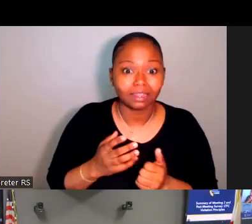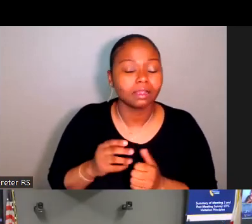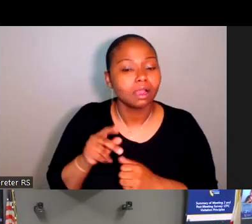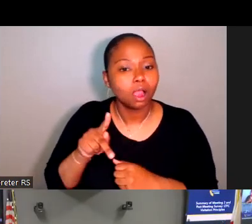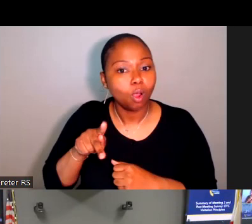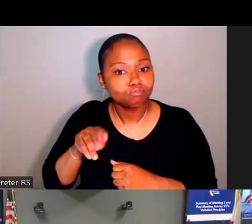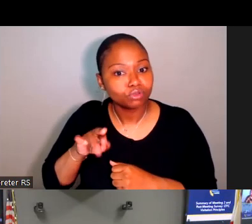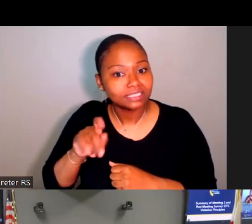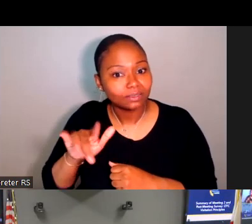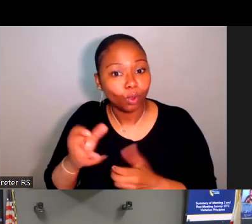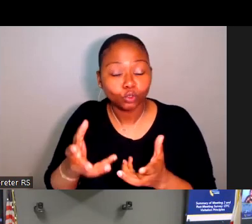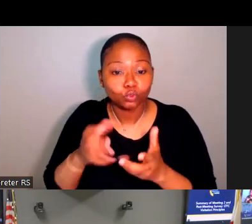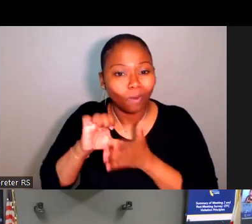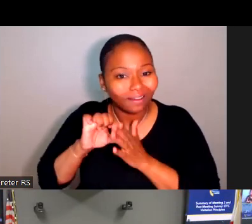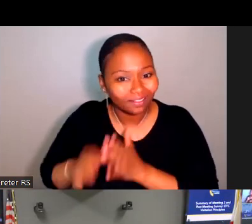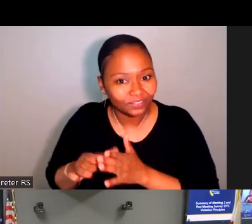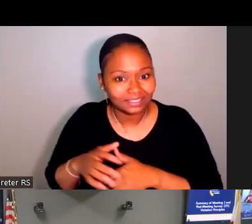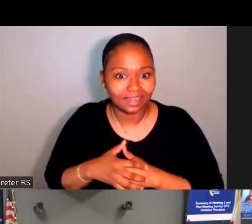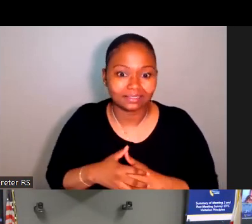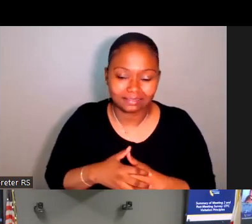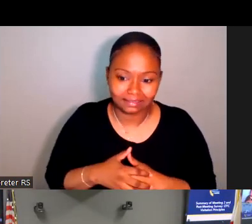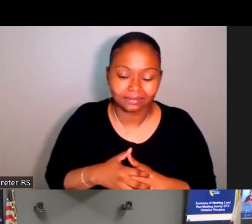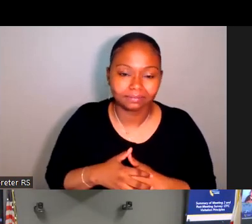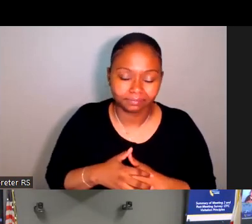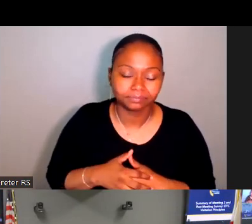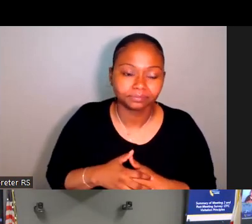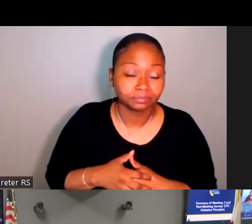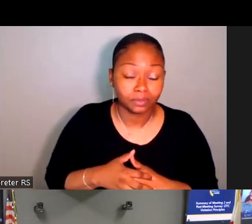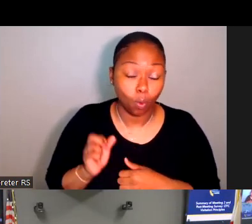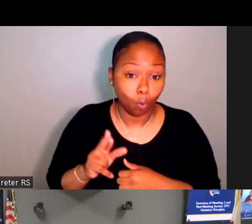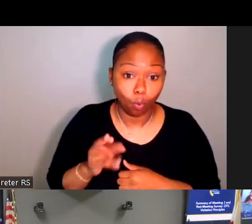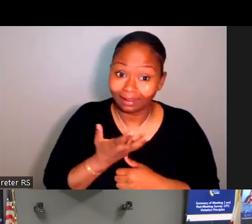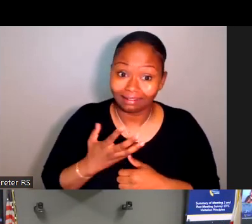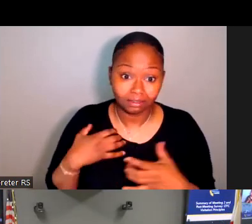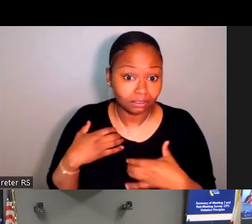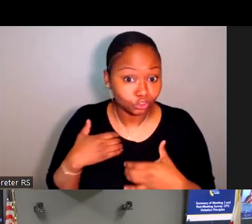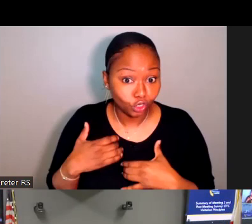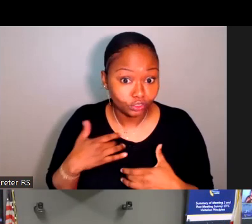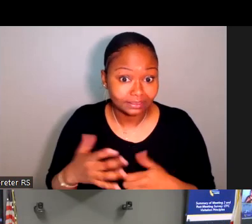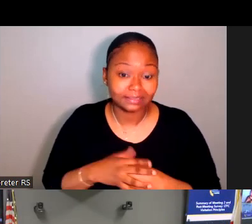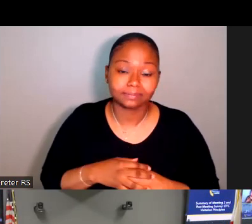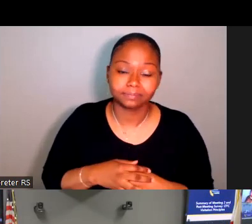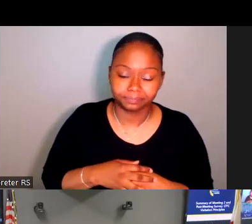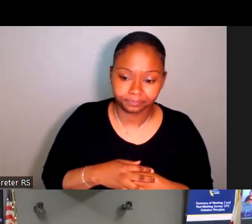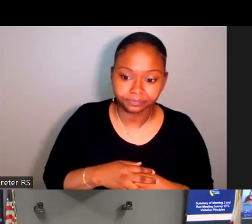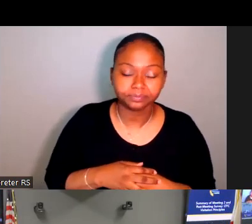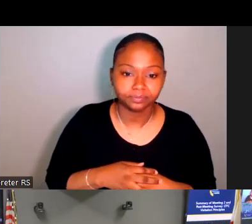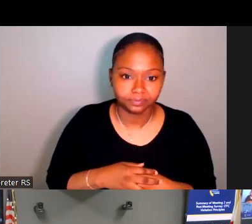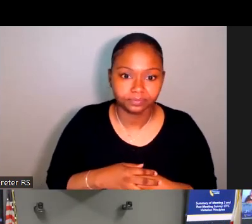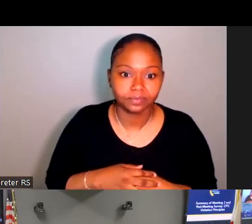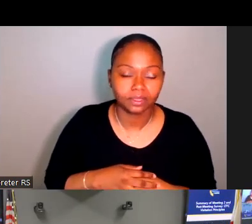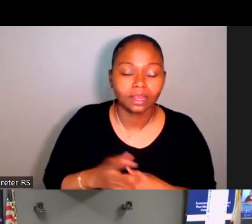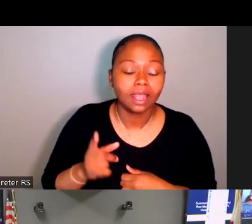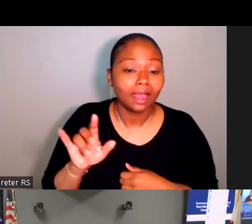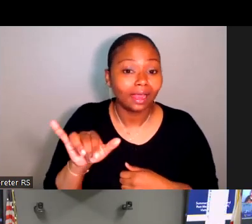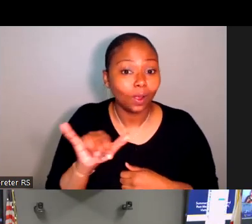are really critical to support, as well as those areas of concern. And I kind of reach out to our advocates as well as our public health